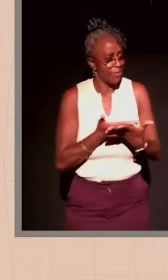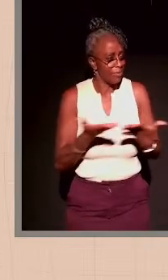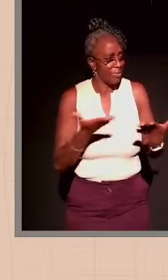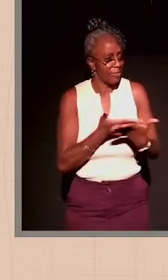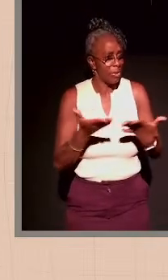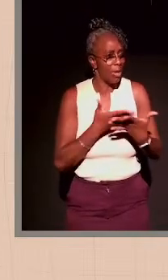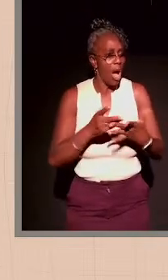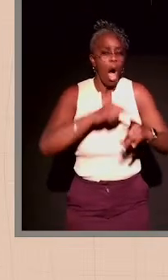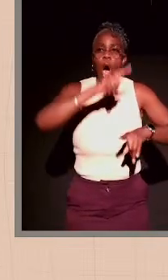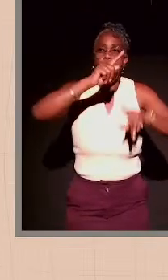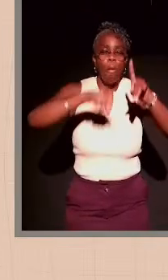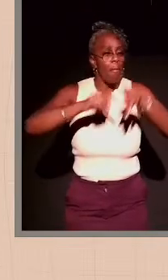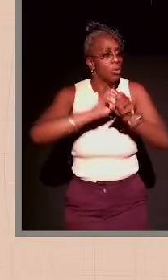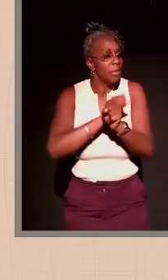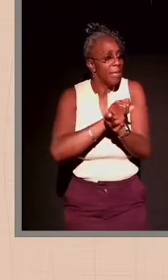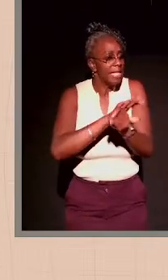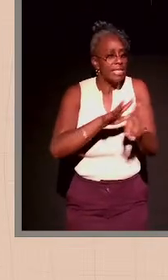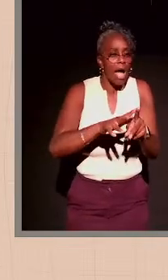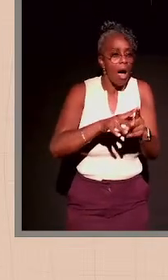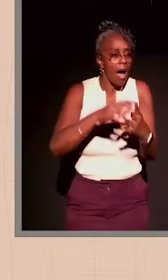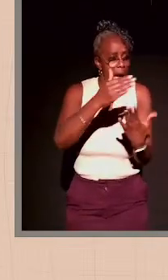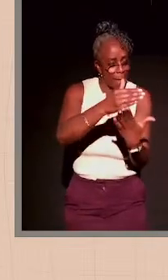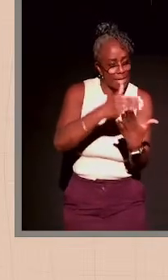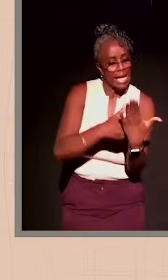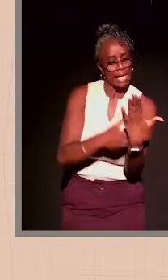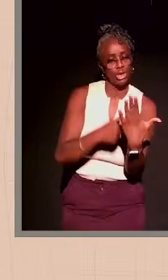and multimedia applications.